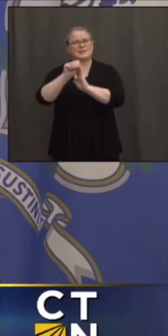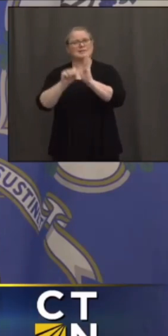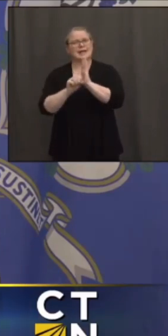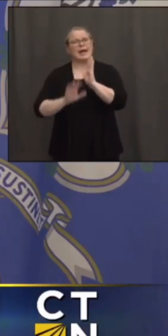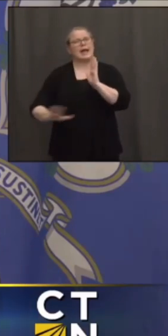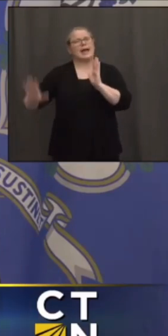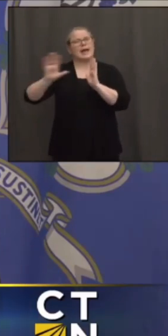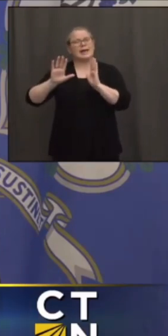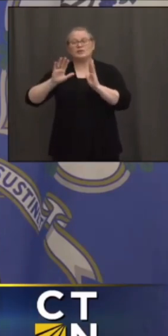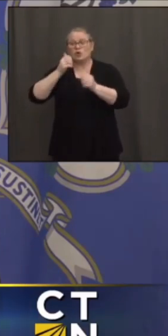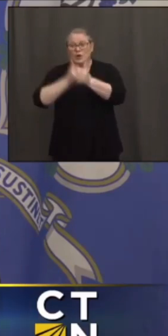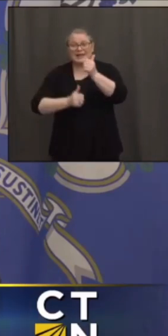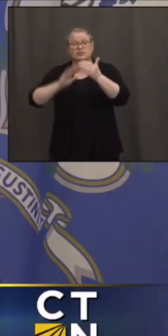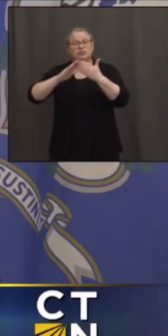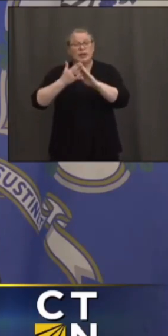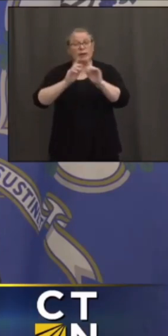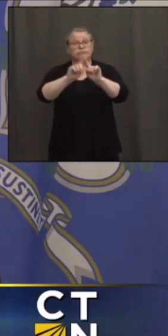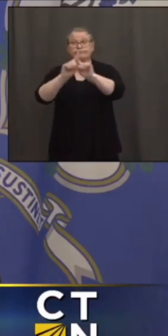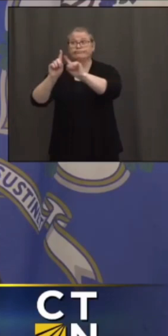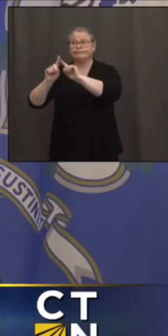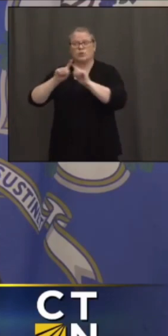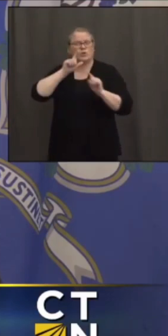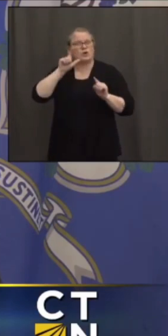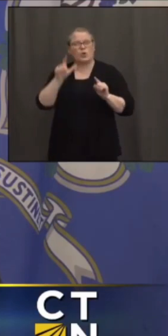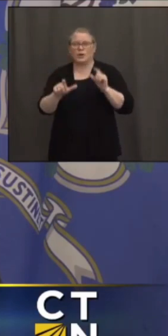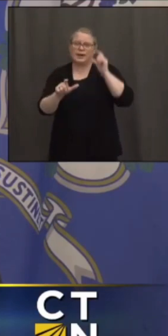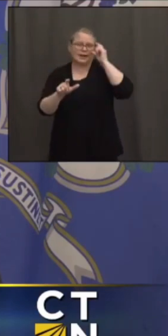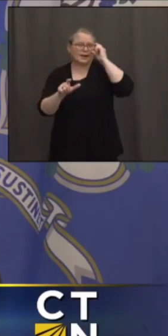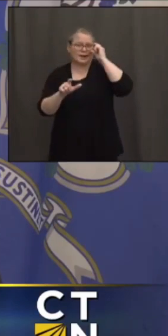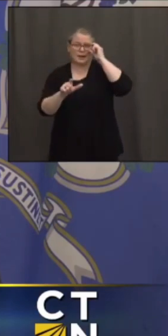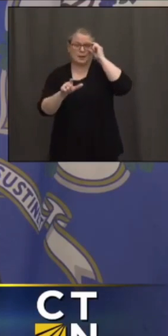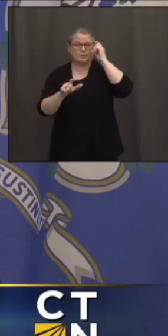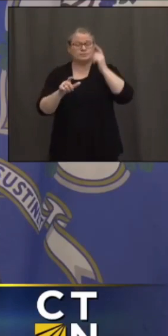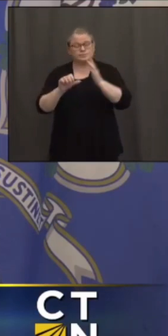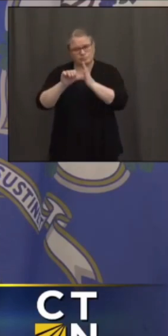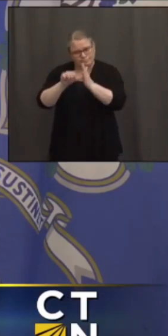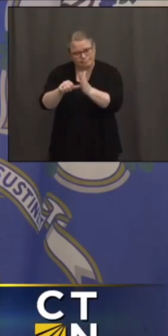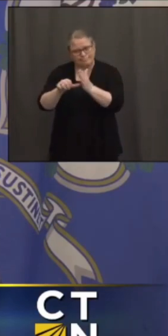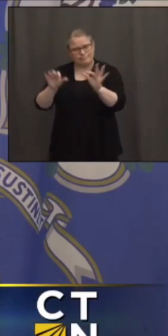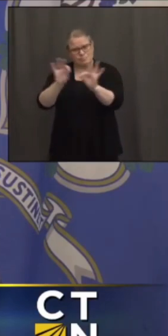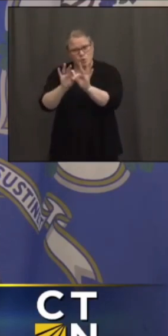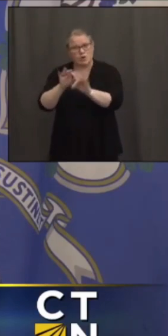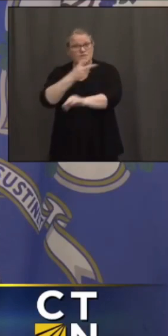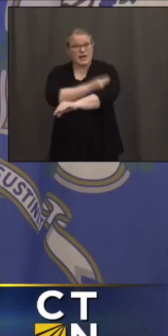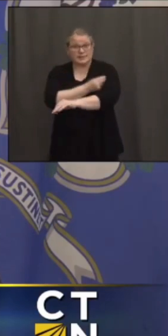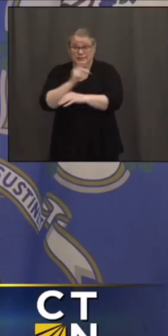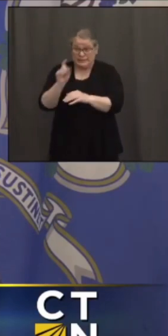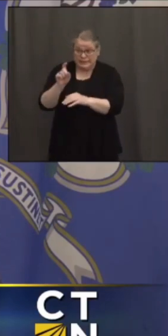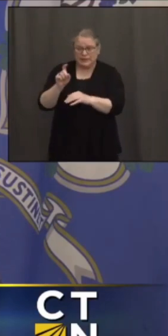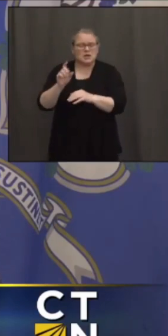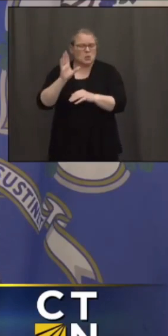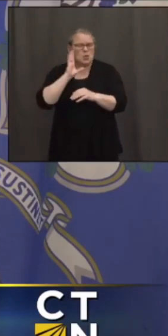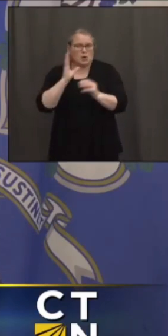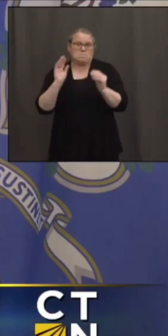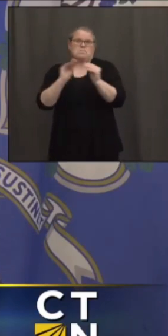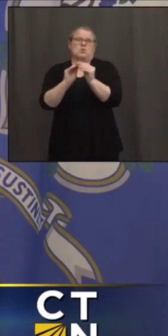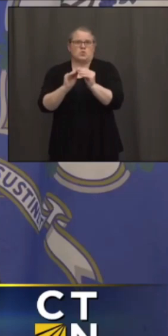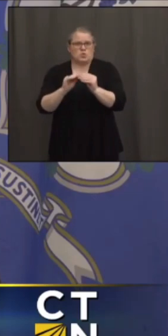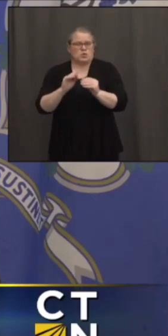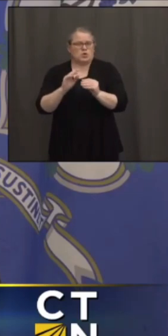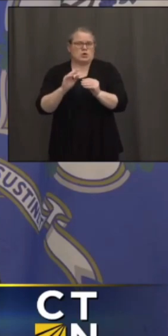When it comes to putting in the necessary emphasis to get that vaccine in place, we'll double down. Josh, anything else on